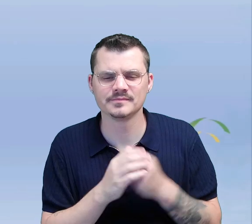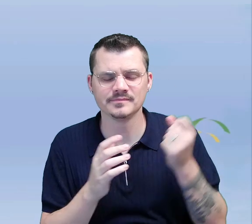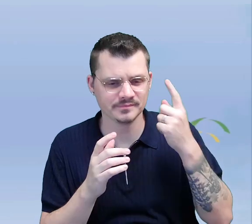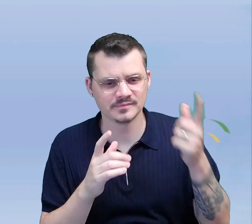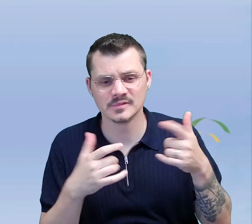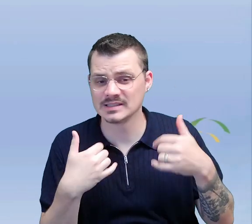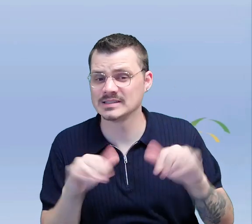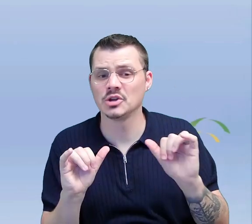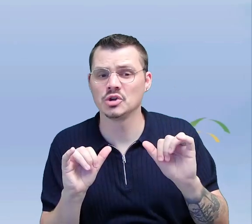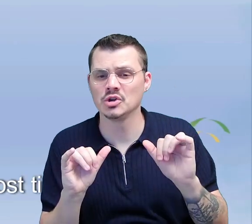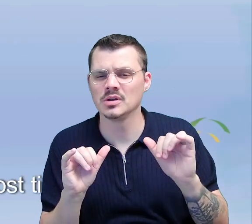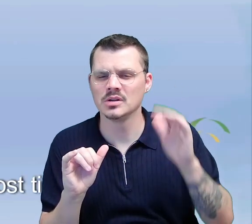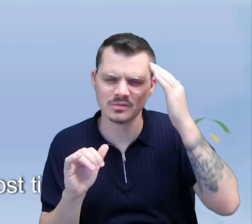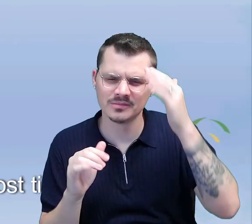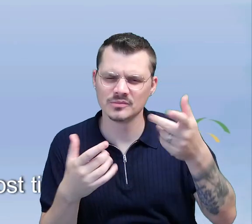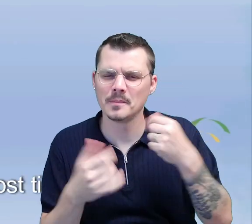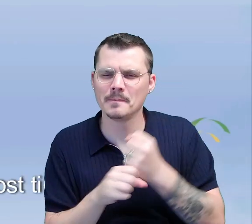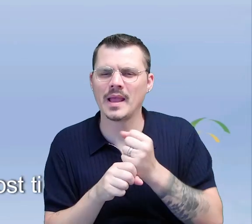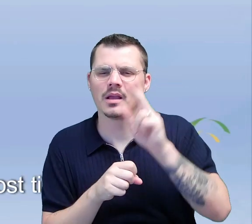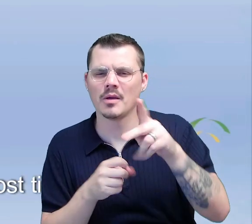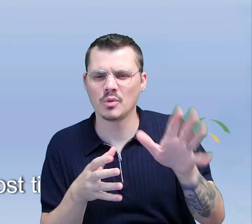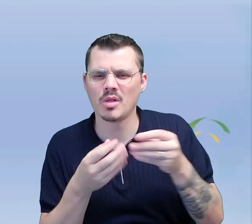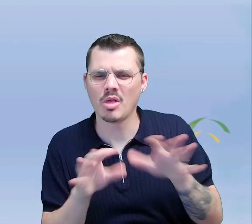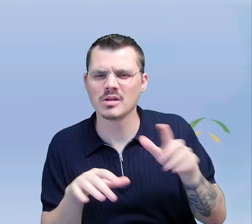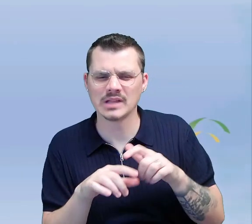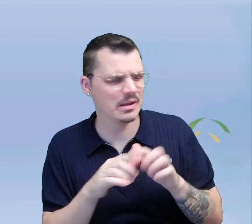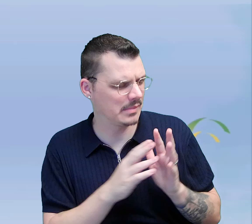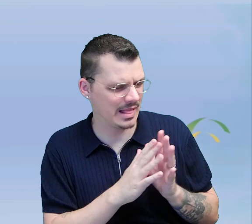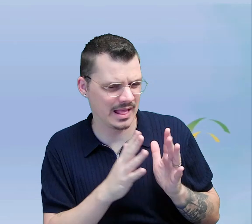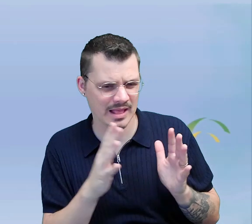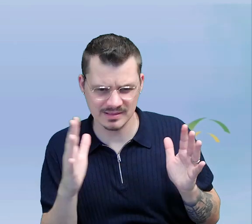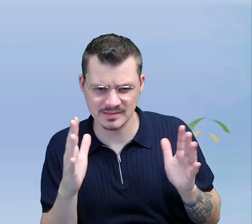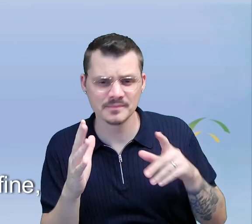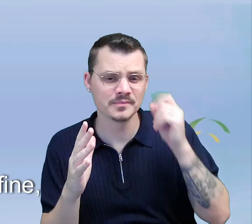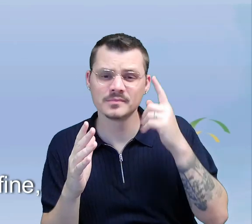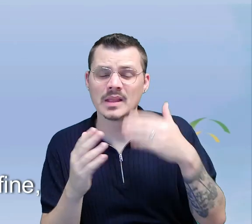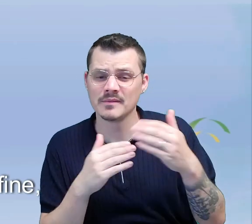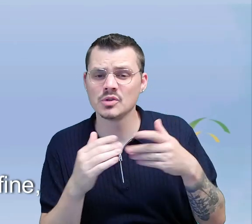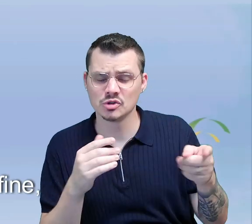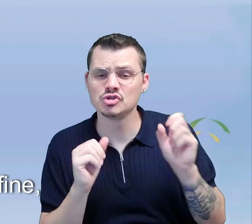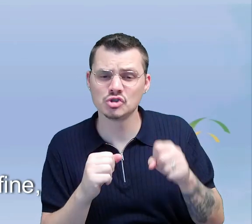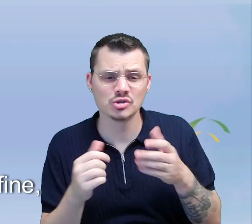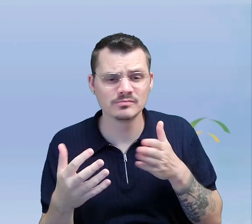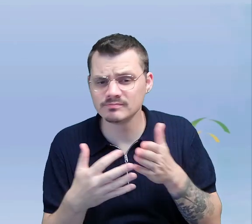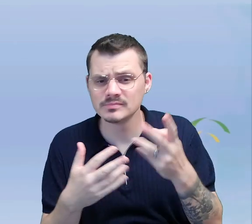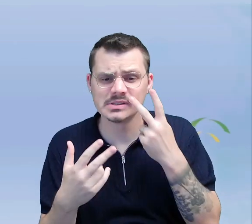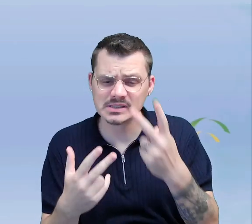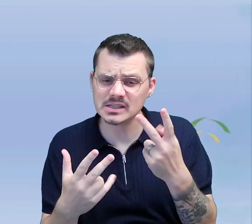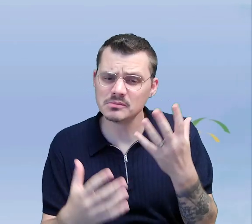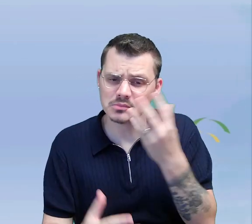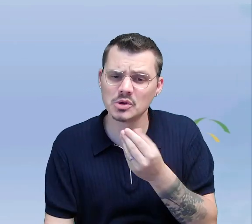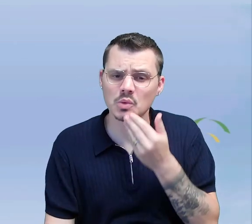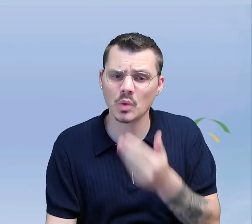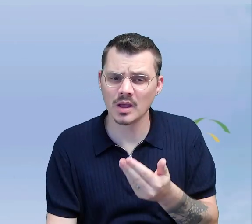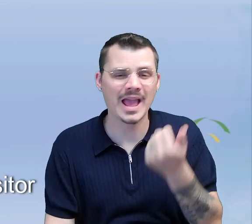she still, though, you know, like I said, make enough for lost time. Even though she could navigate just fine, she could see